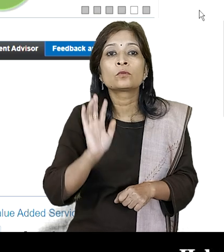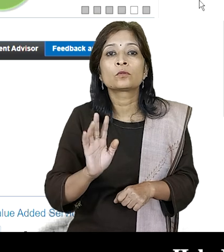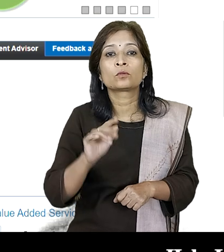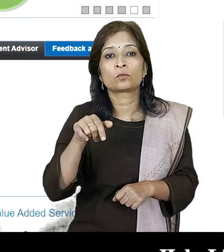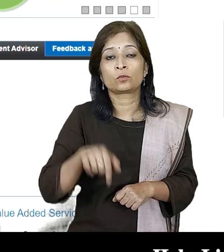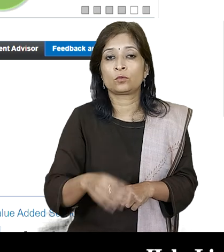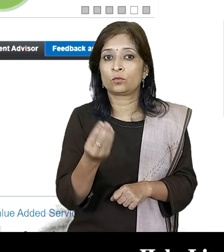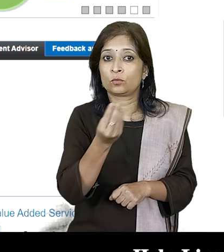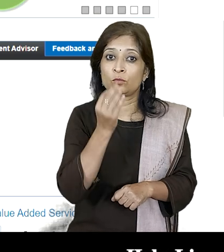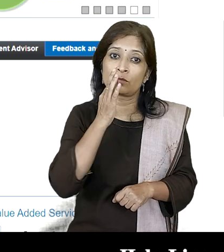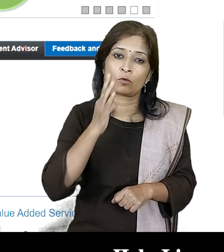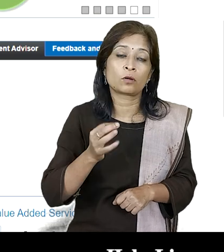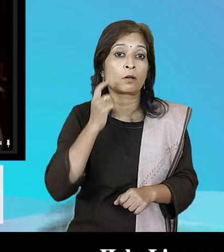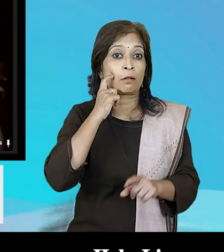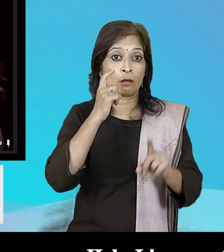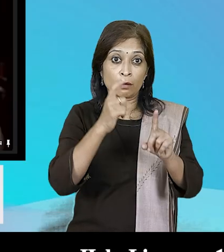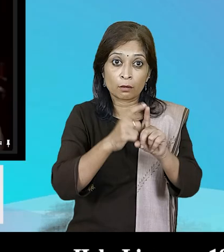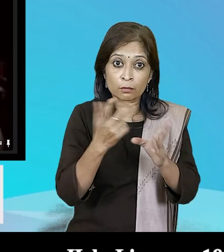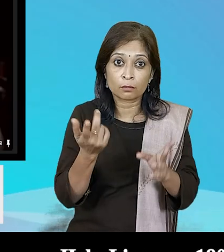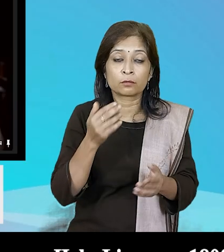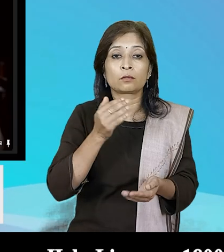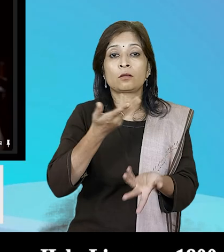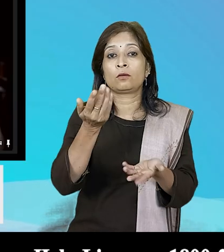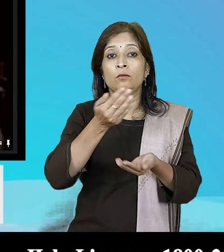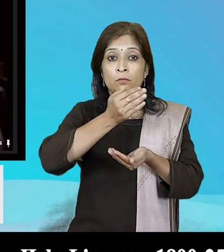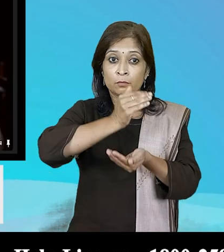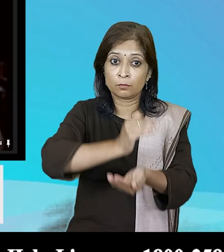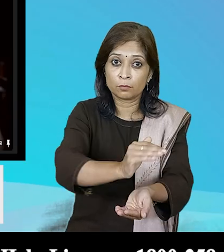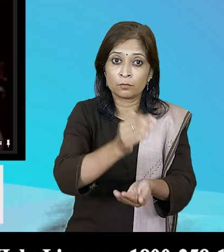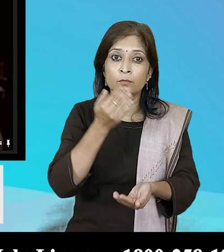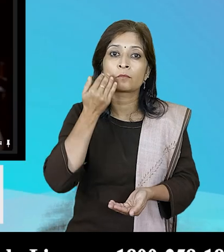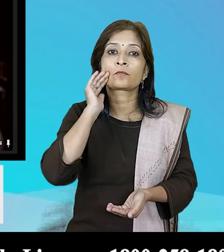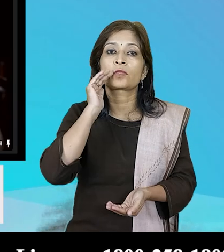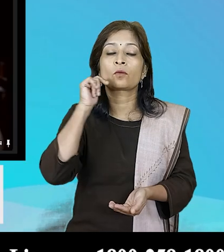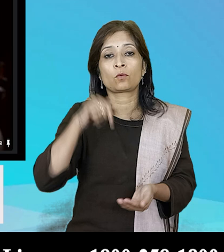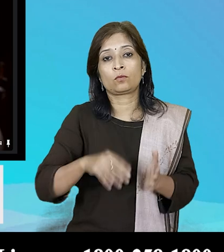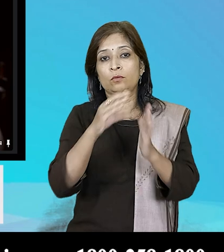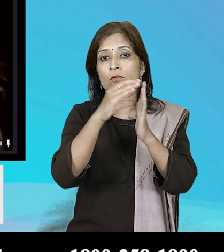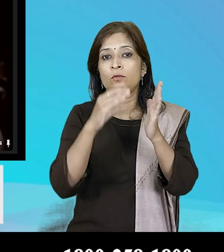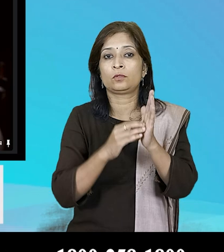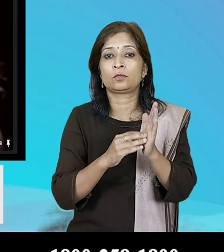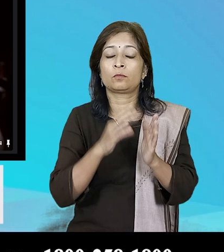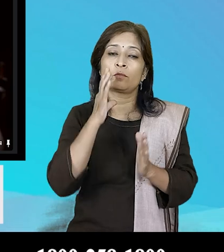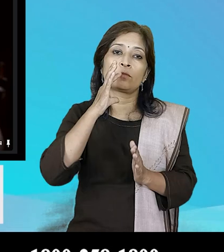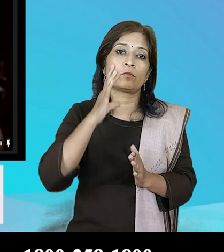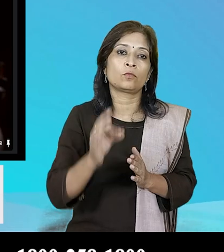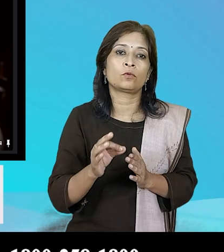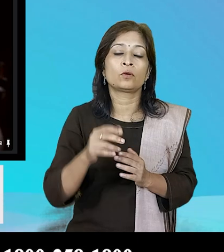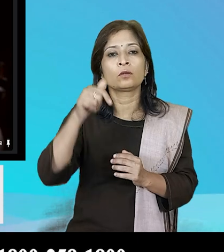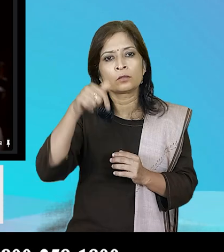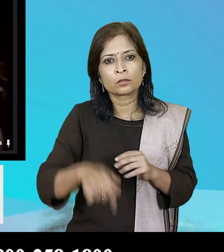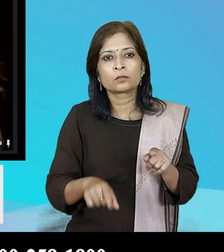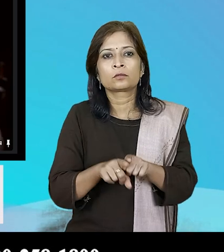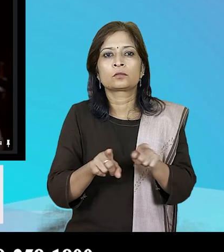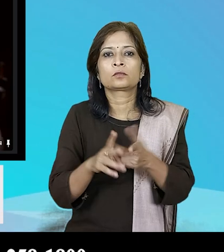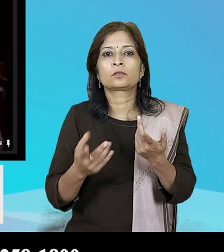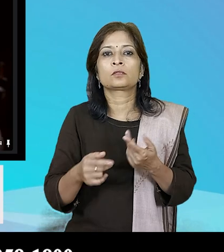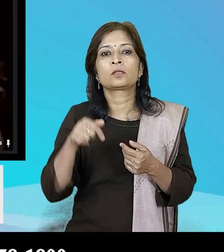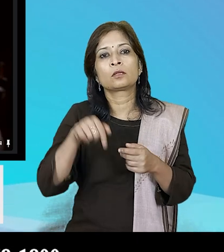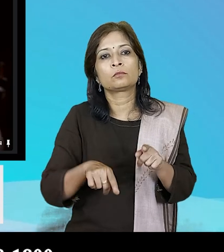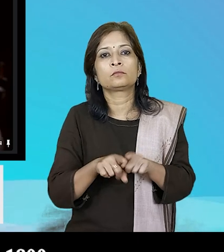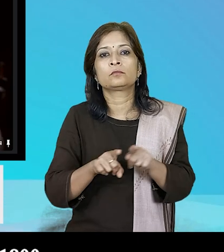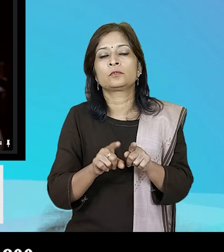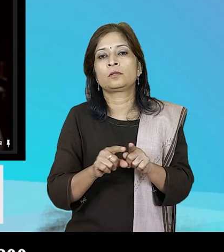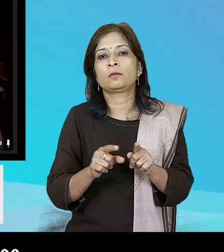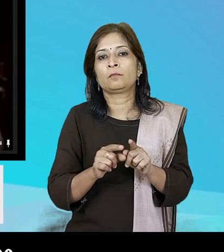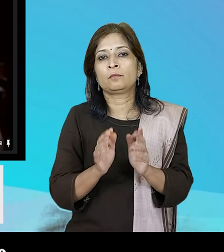will need something which is your identity proof, your date of birth proof, and your address proof. So, on the basis of these,